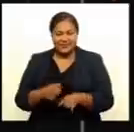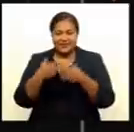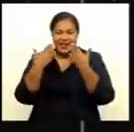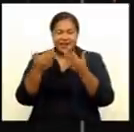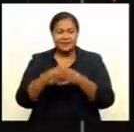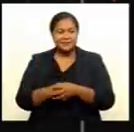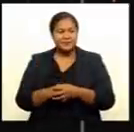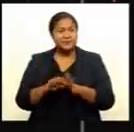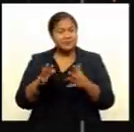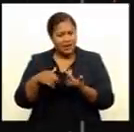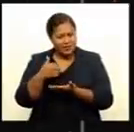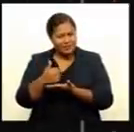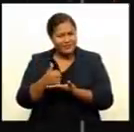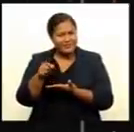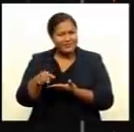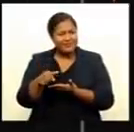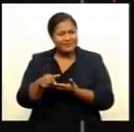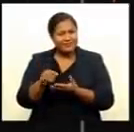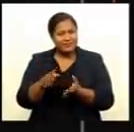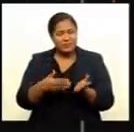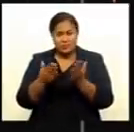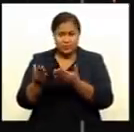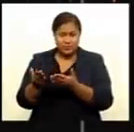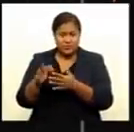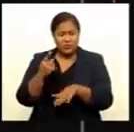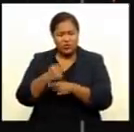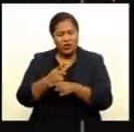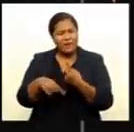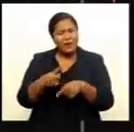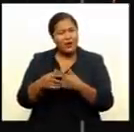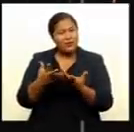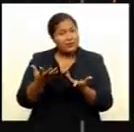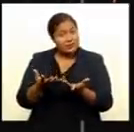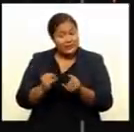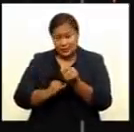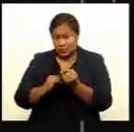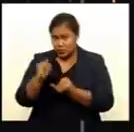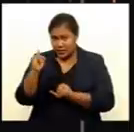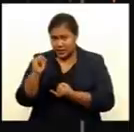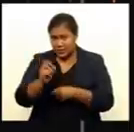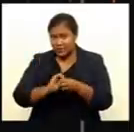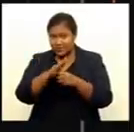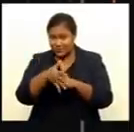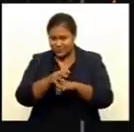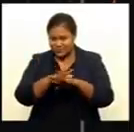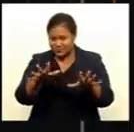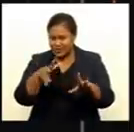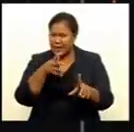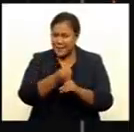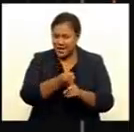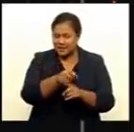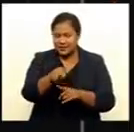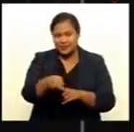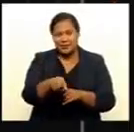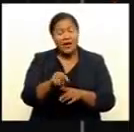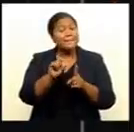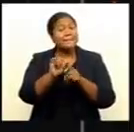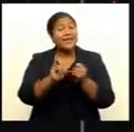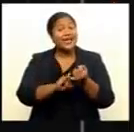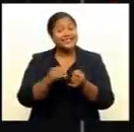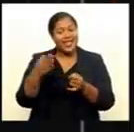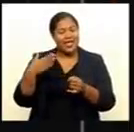The authorities are now turning their attention to addressing the severe impacts of the second wave of COVID-19. Permanent Secretary for